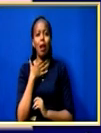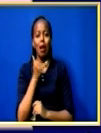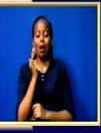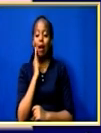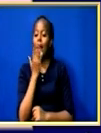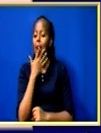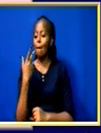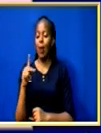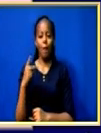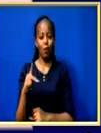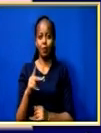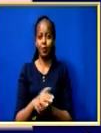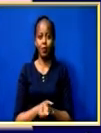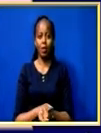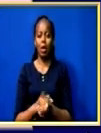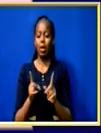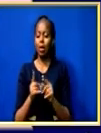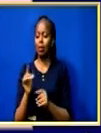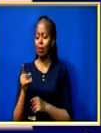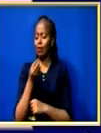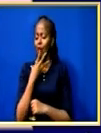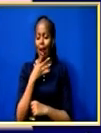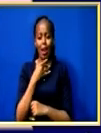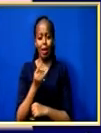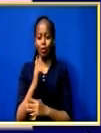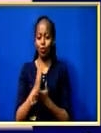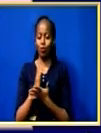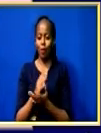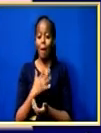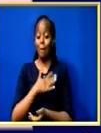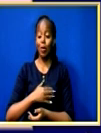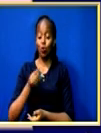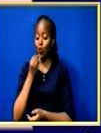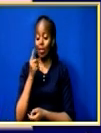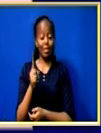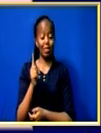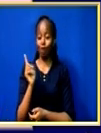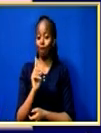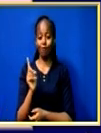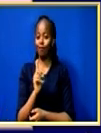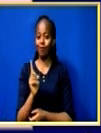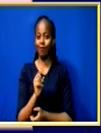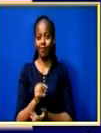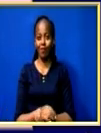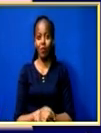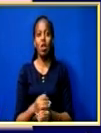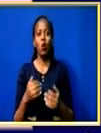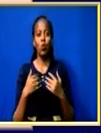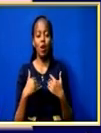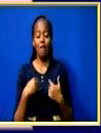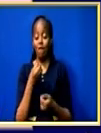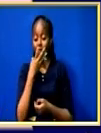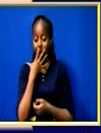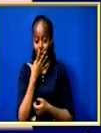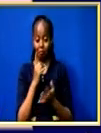purple. And I love already flower. you love the plant. Exactly. But please don't eat every part. No, Malimu. We have the